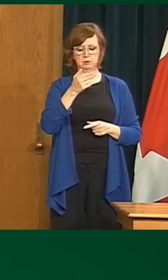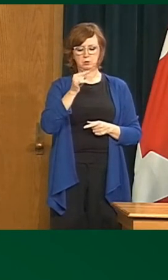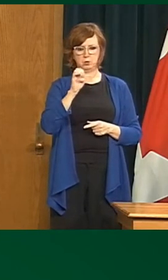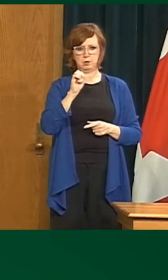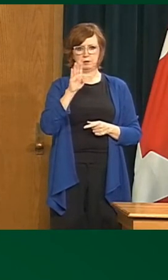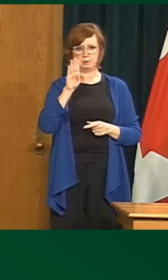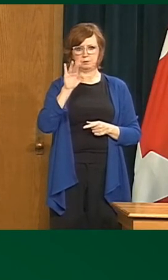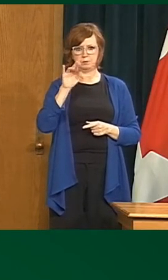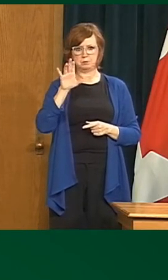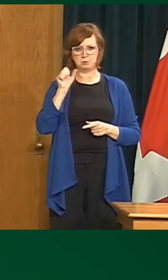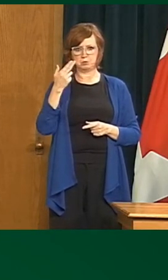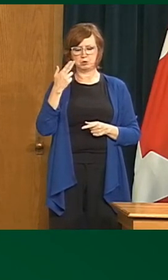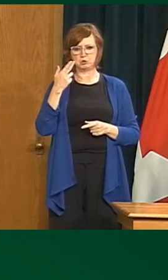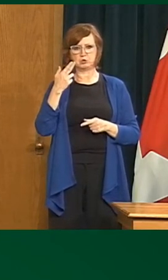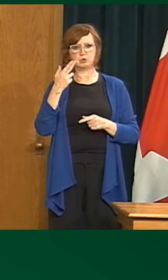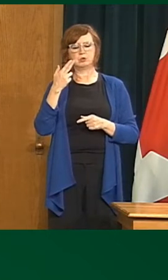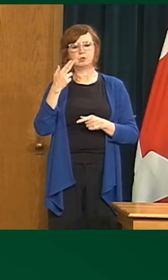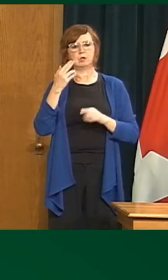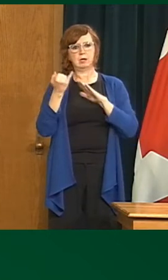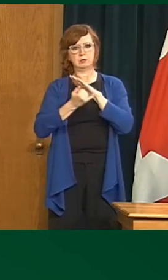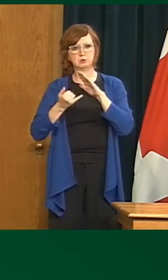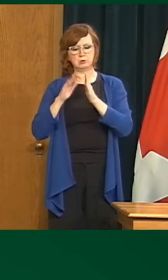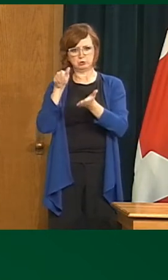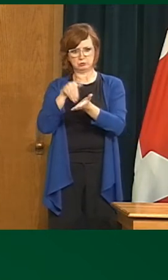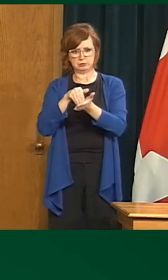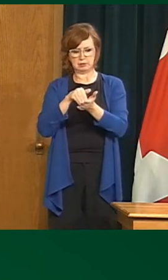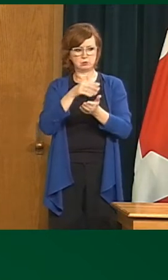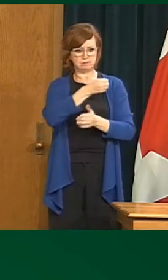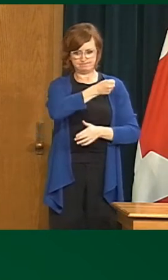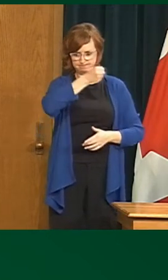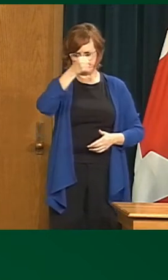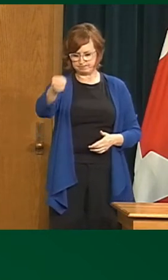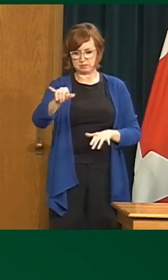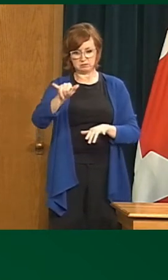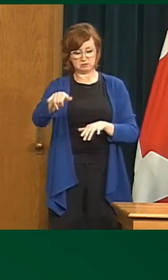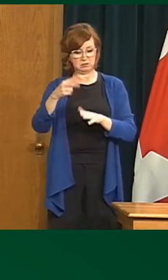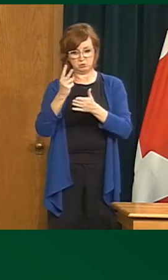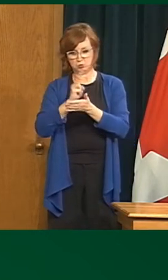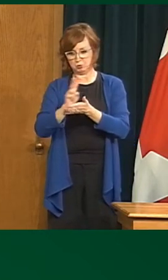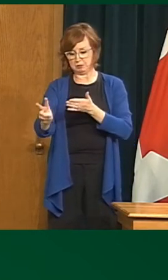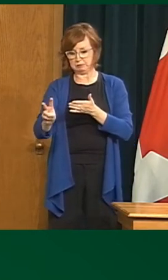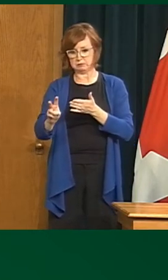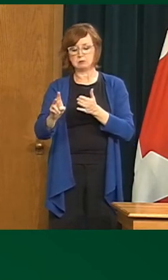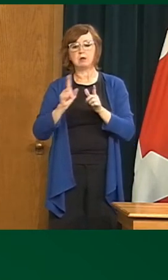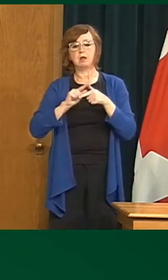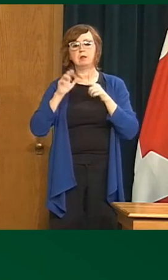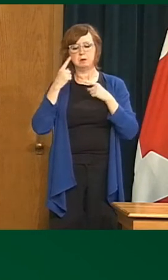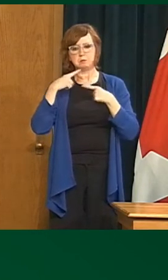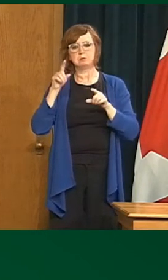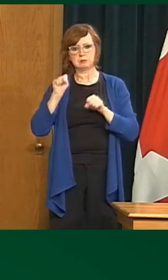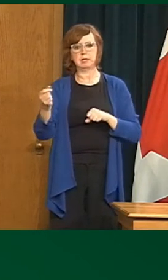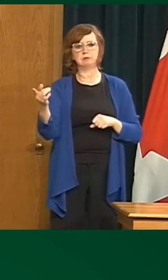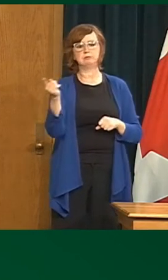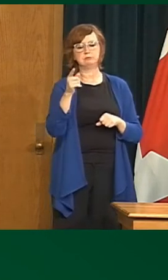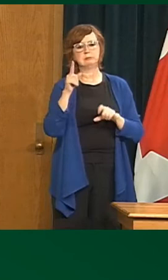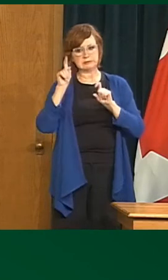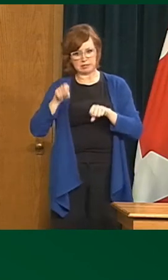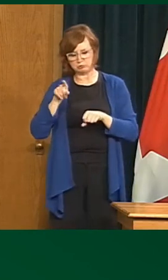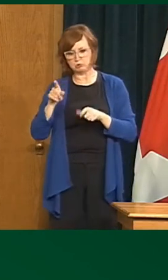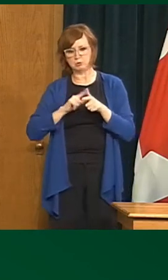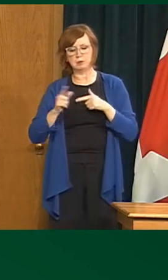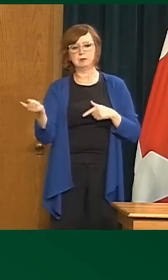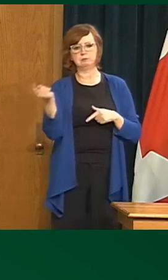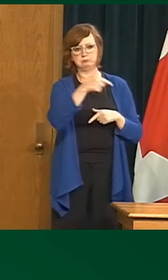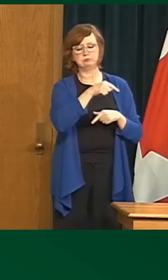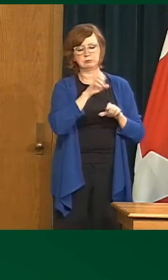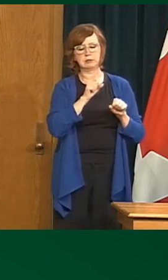transmitting COVID, at which time they're released back into their community. Follow up, Roberta. So can you